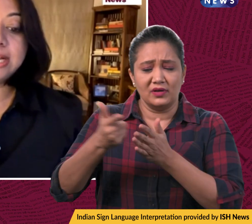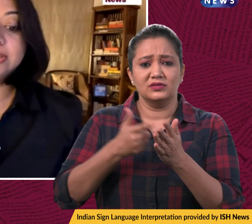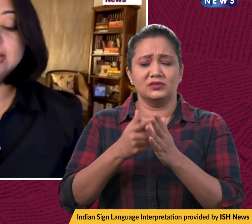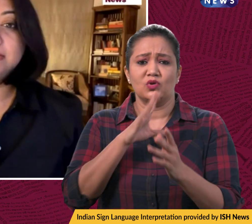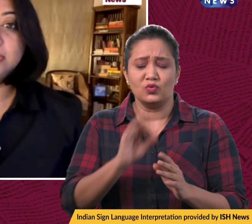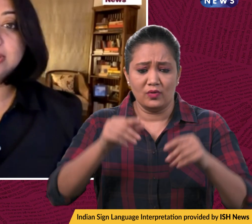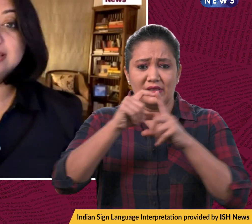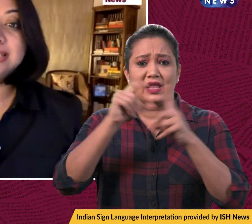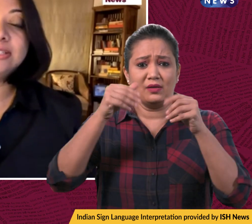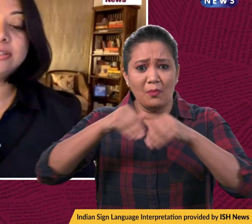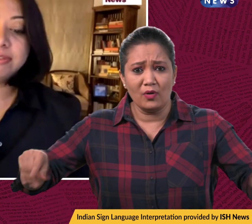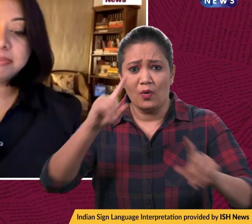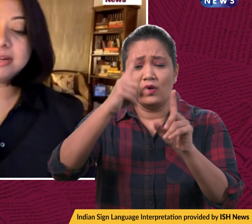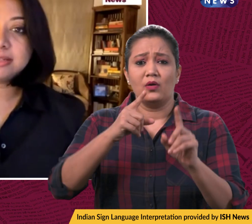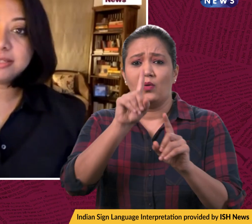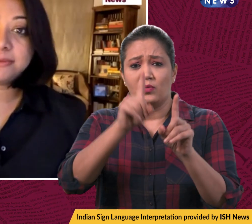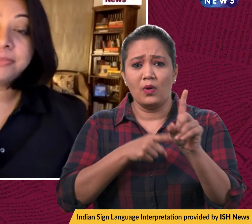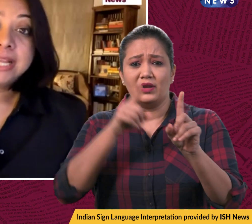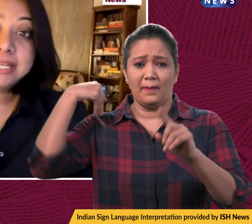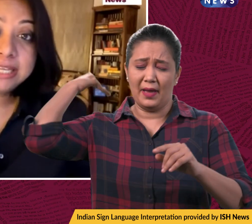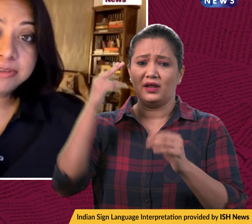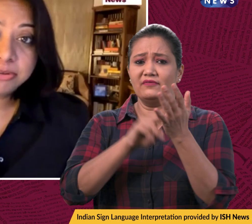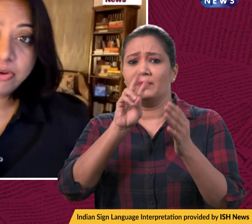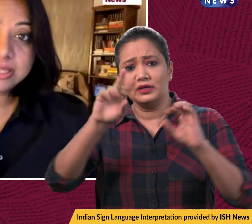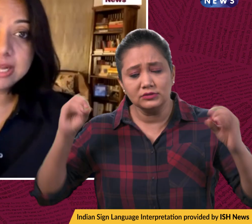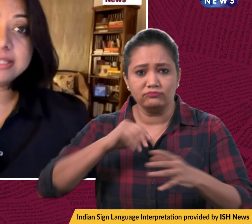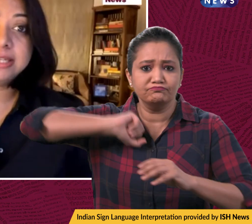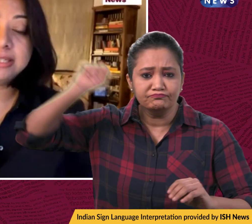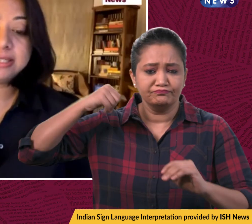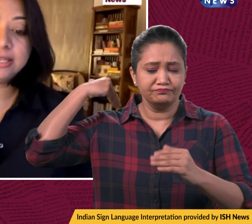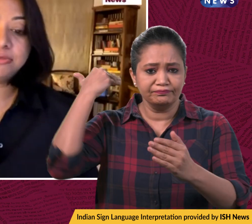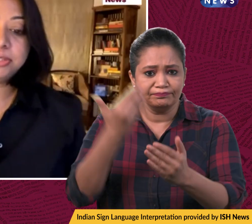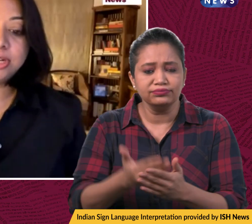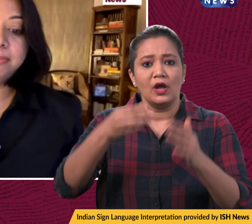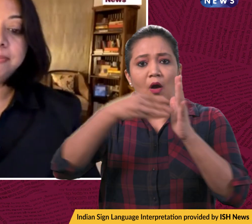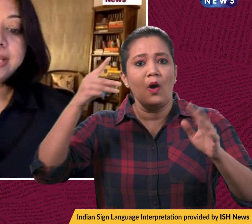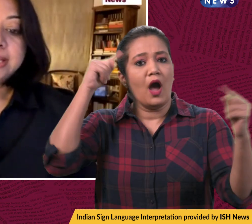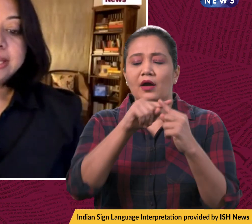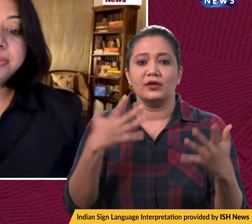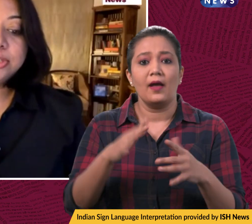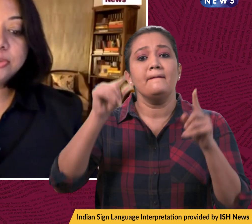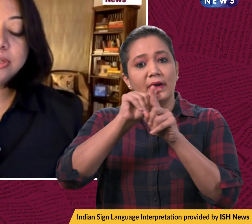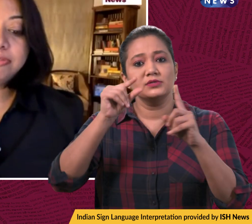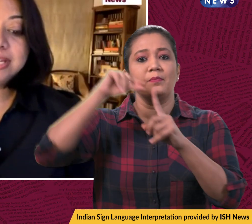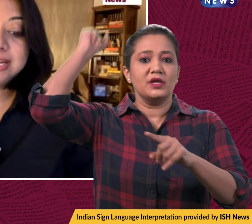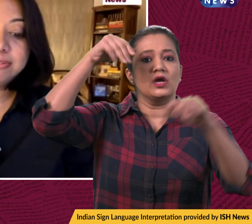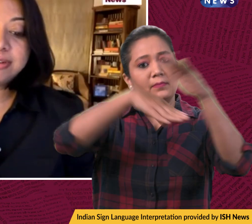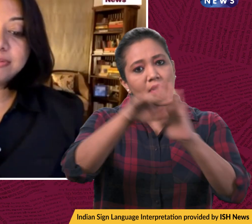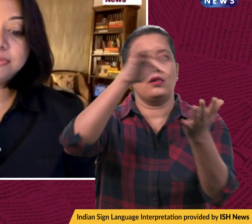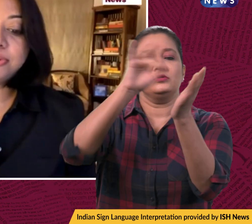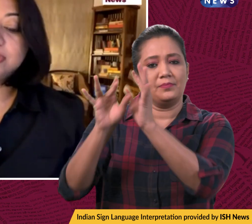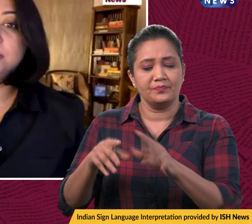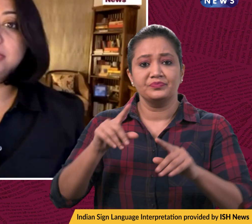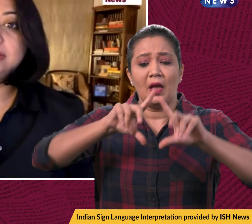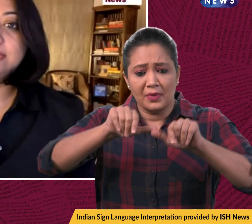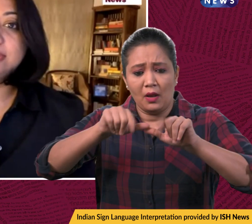on the Delhi borders since November last year, and even before that in the state of Punjab. There have been a total of 11 rounds